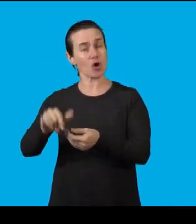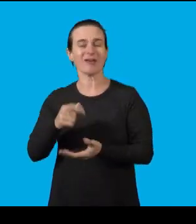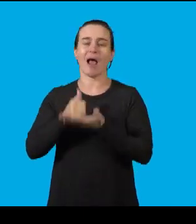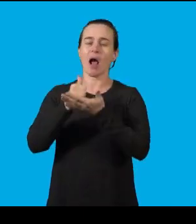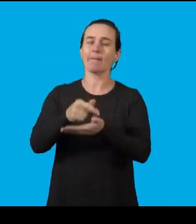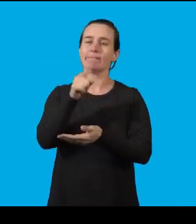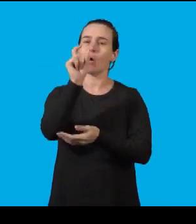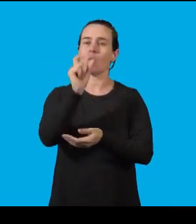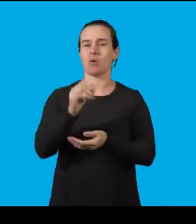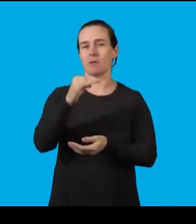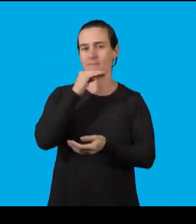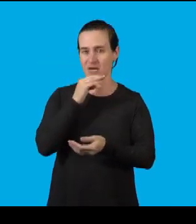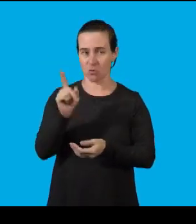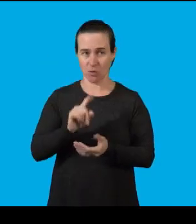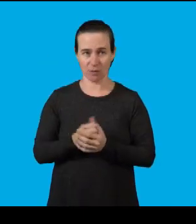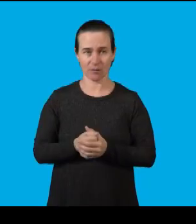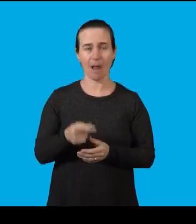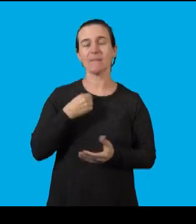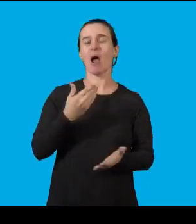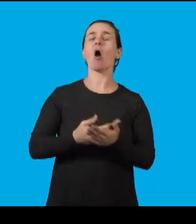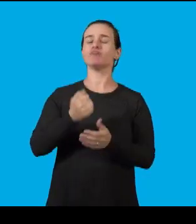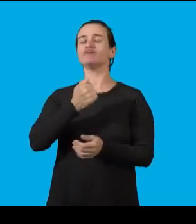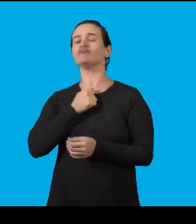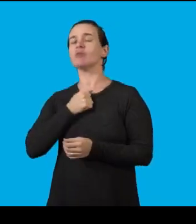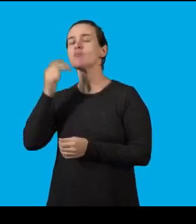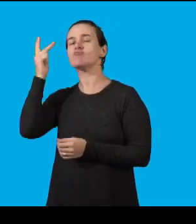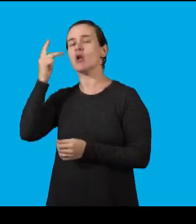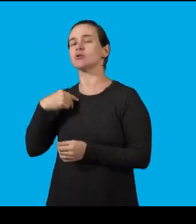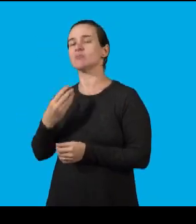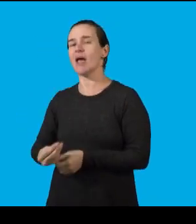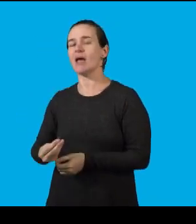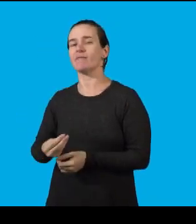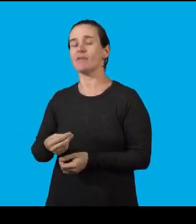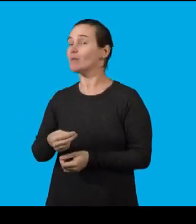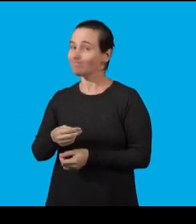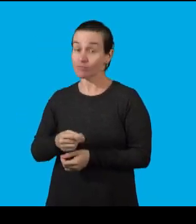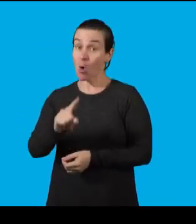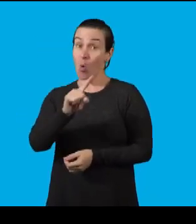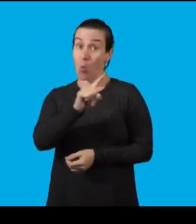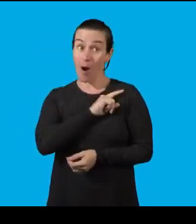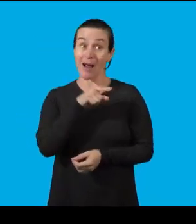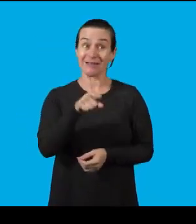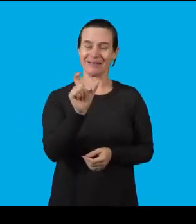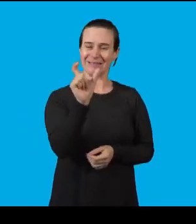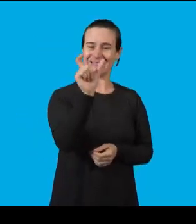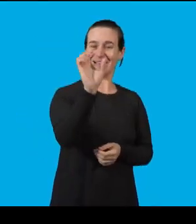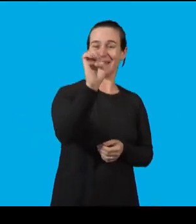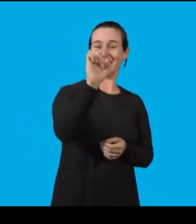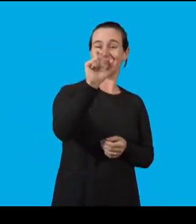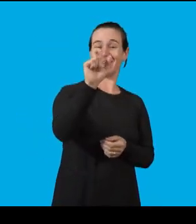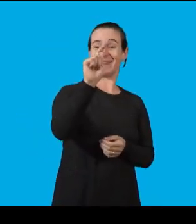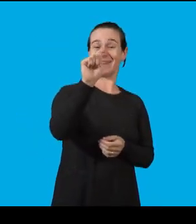And also, please make sure you do not use own knowledge here, because the skill is to extract